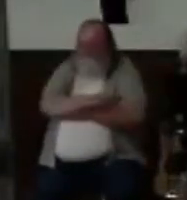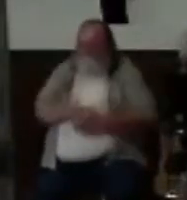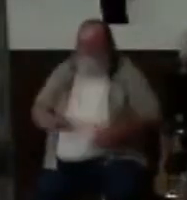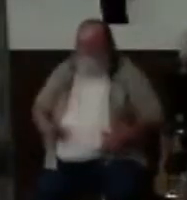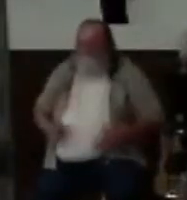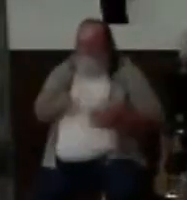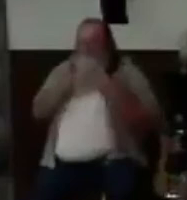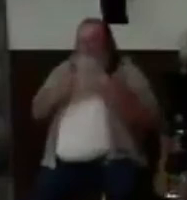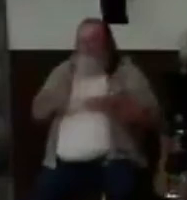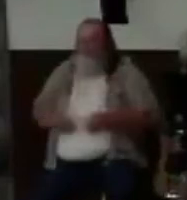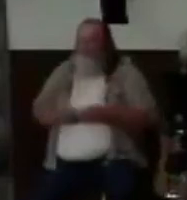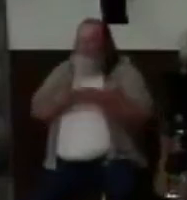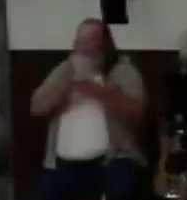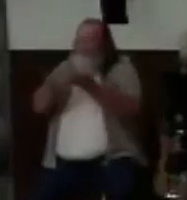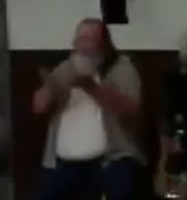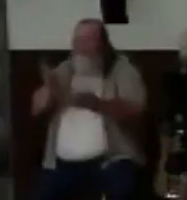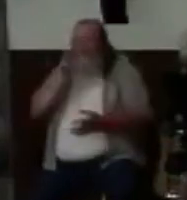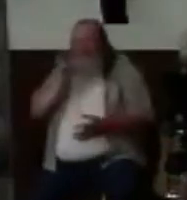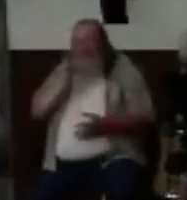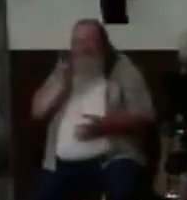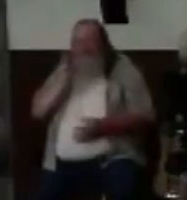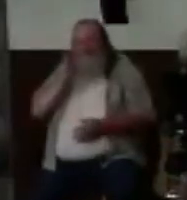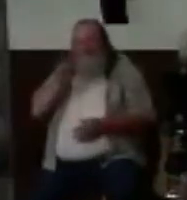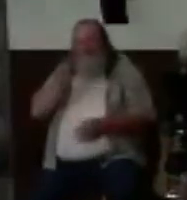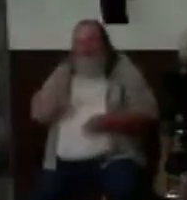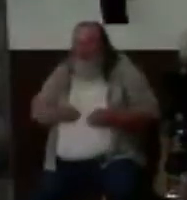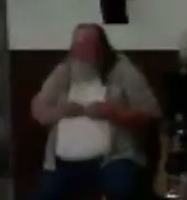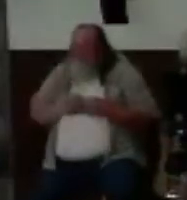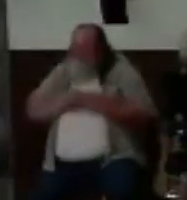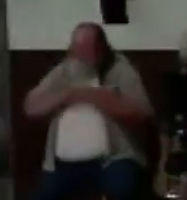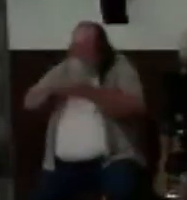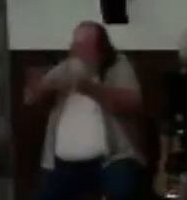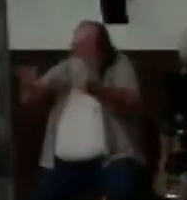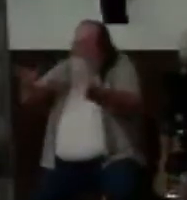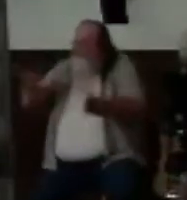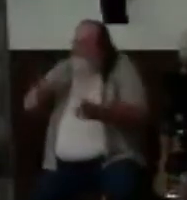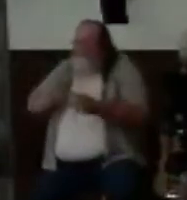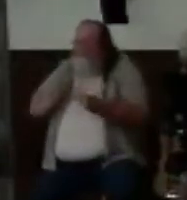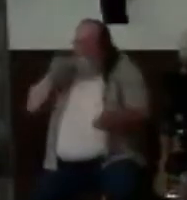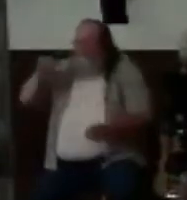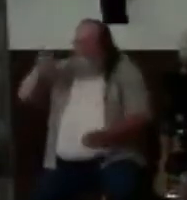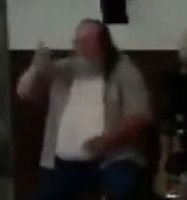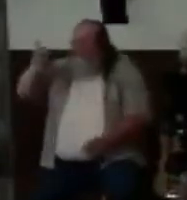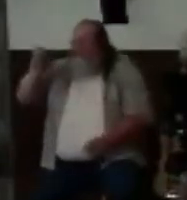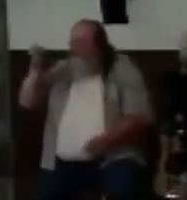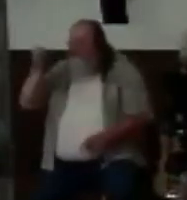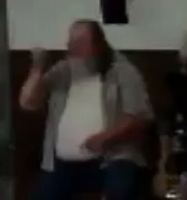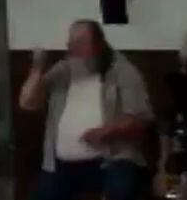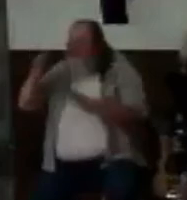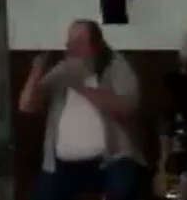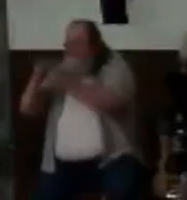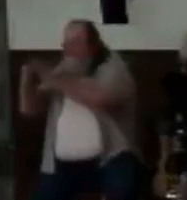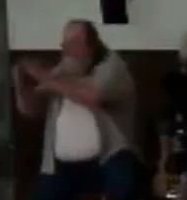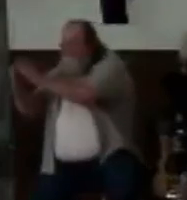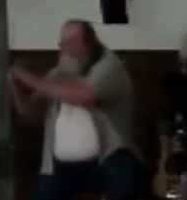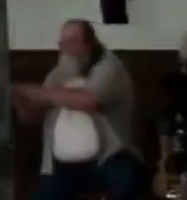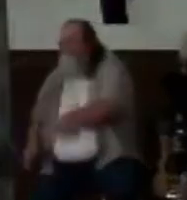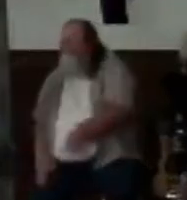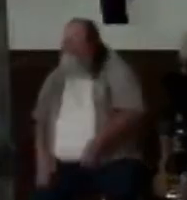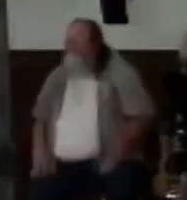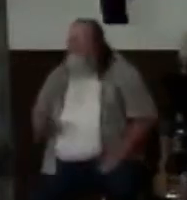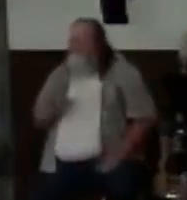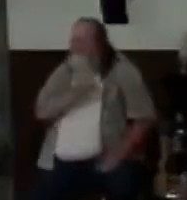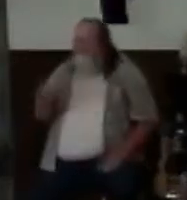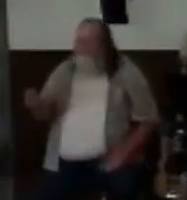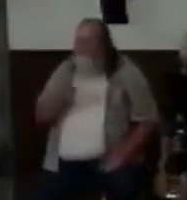life-giving waters will flow out from Jerusalem, flowing continuously. The people are saying this. And the Lord will be